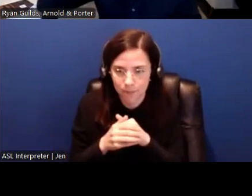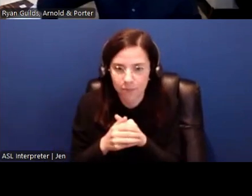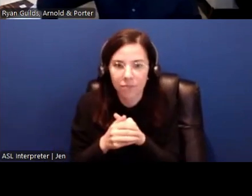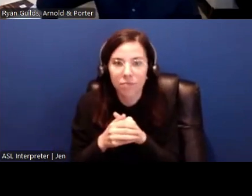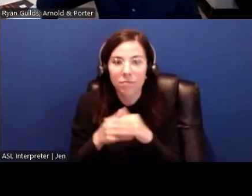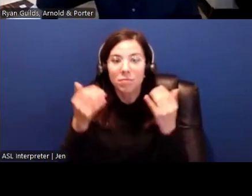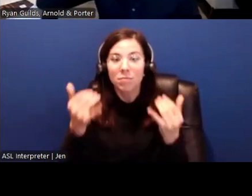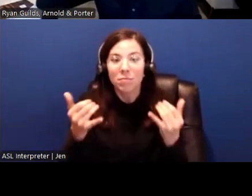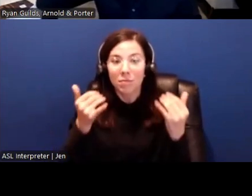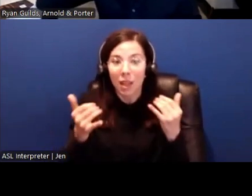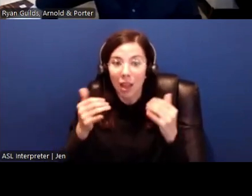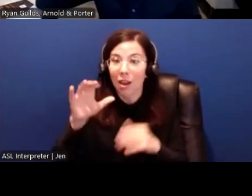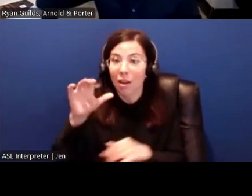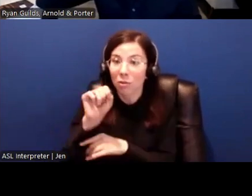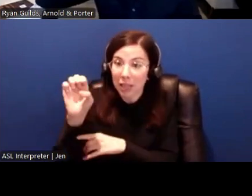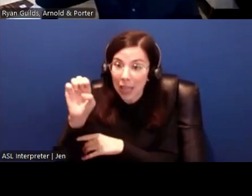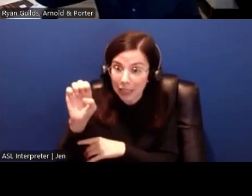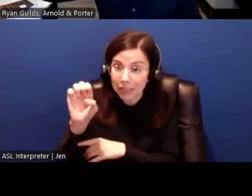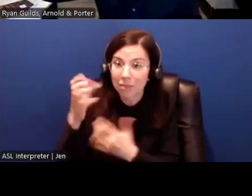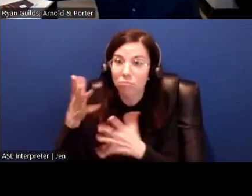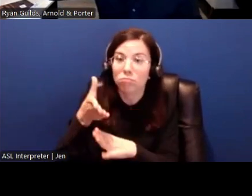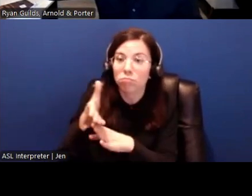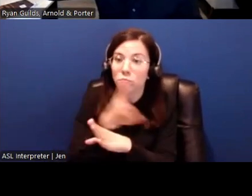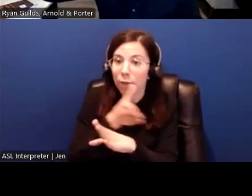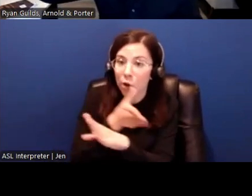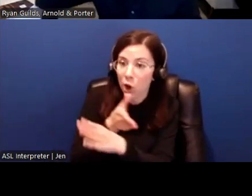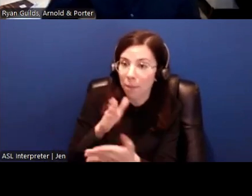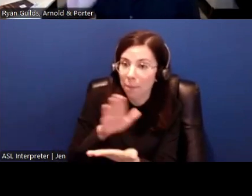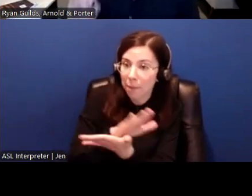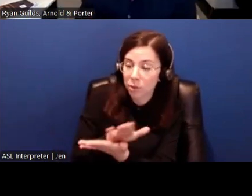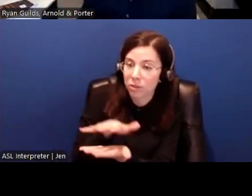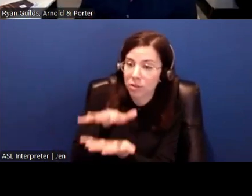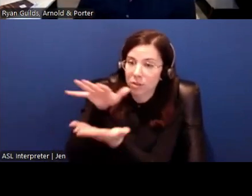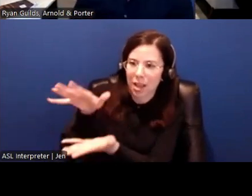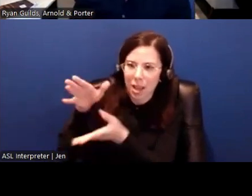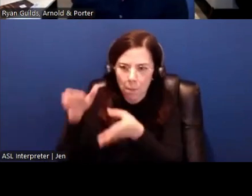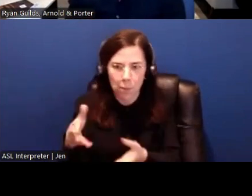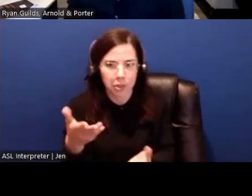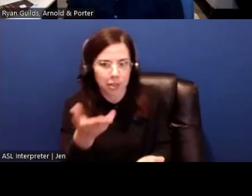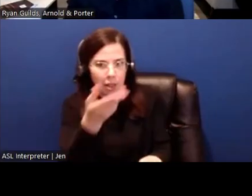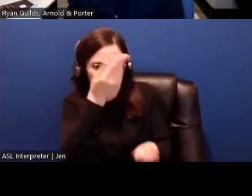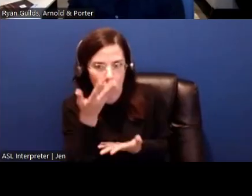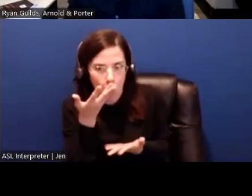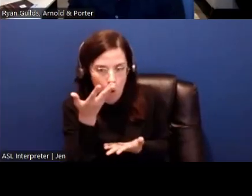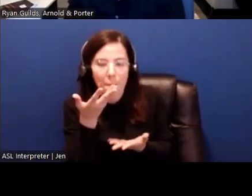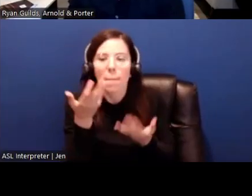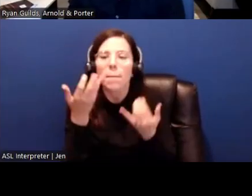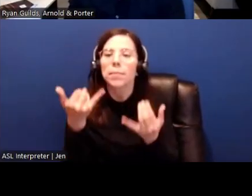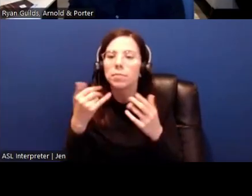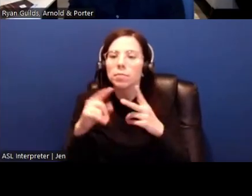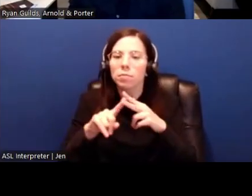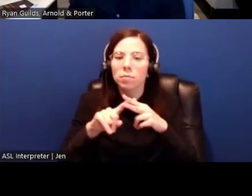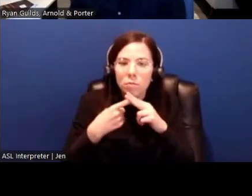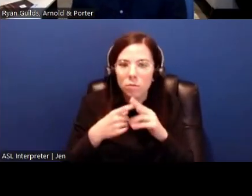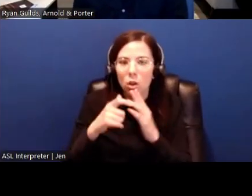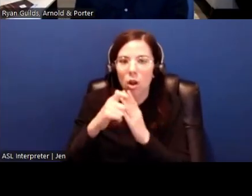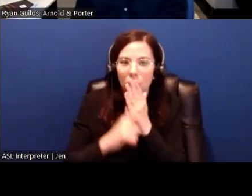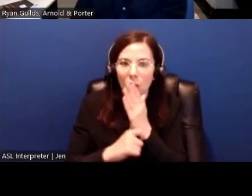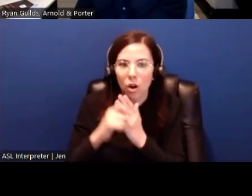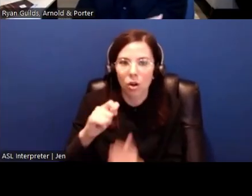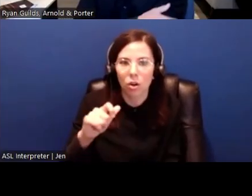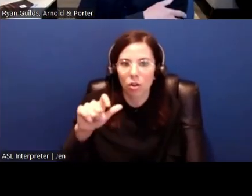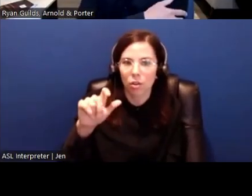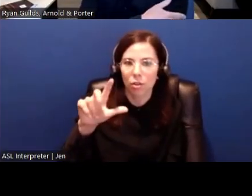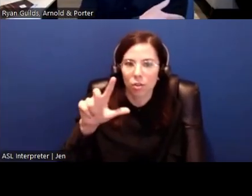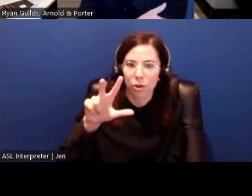once charges are filed and the individual is informed, that initiates what is called an Article 32 hearing.